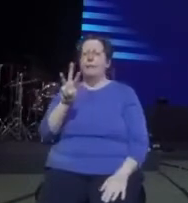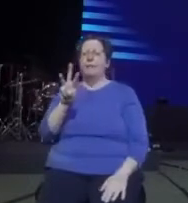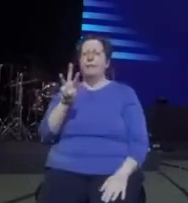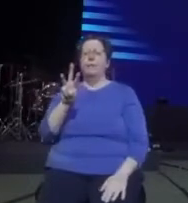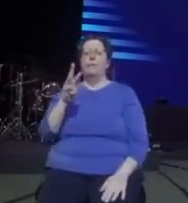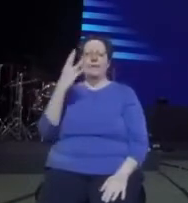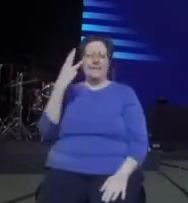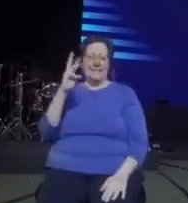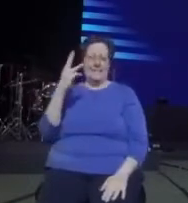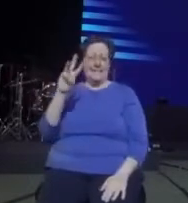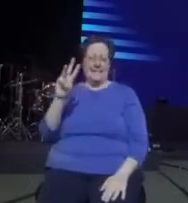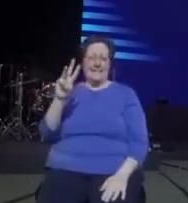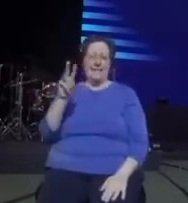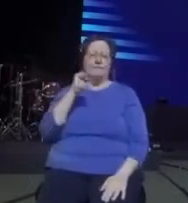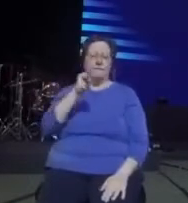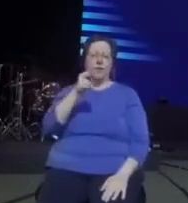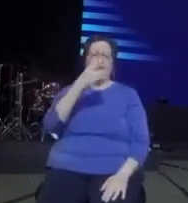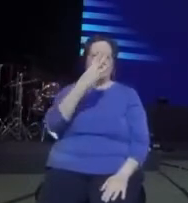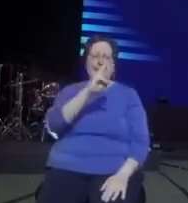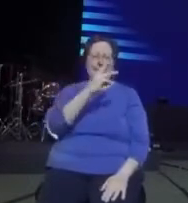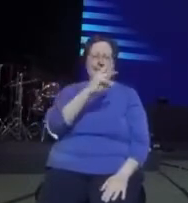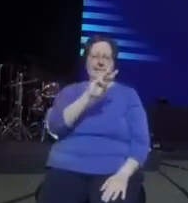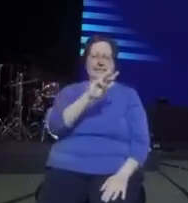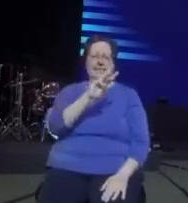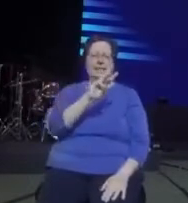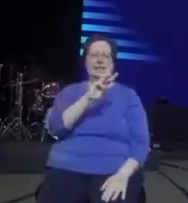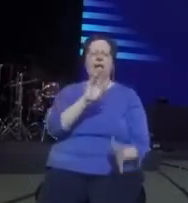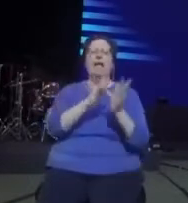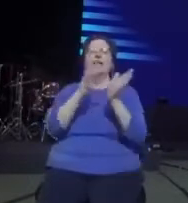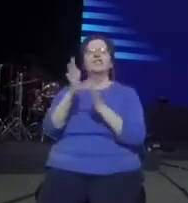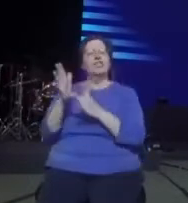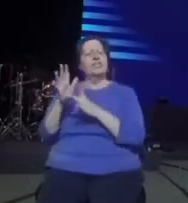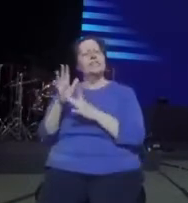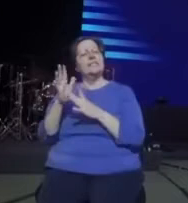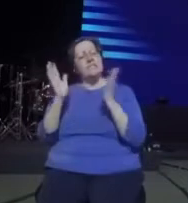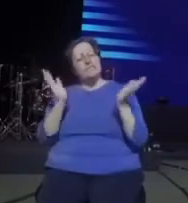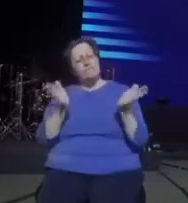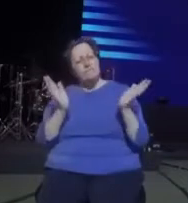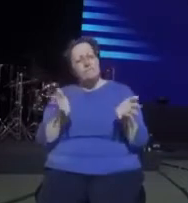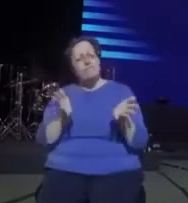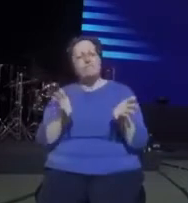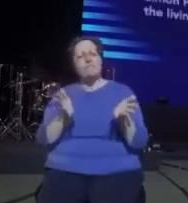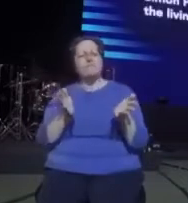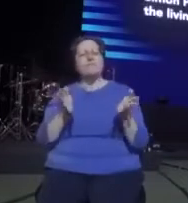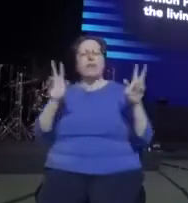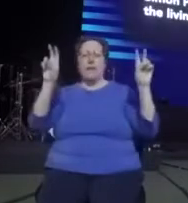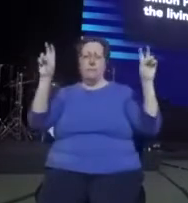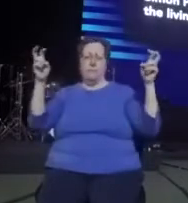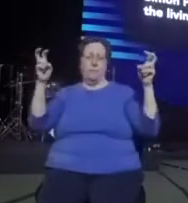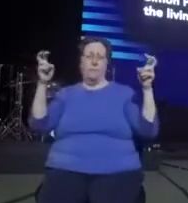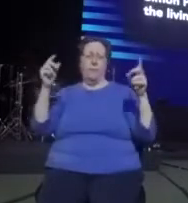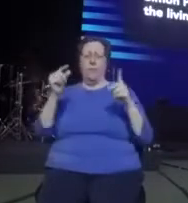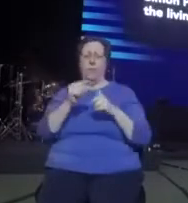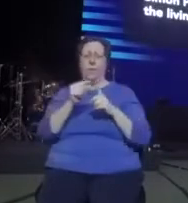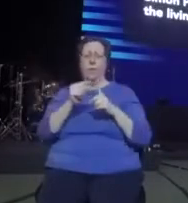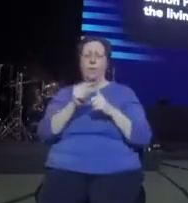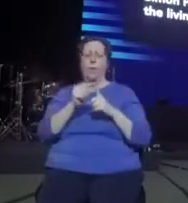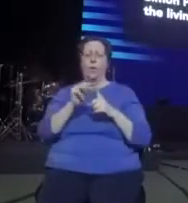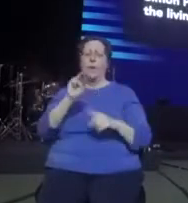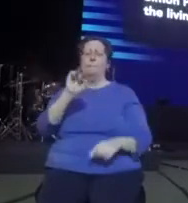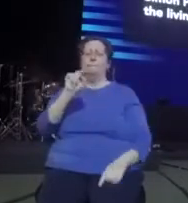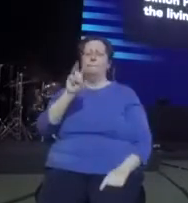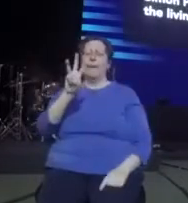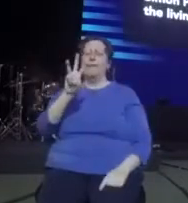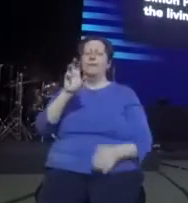Matthew 16:16 for a moment. Jesus is speaking and he says these words, Matthew, the 16th